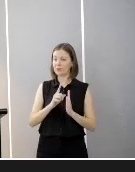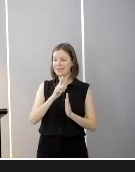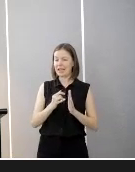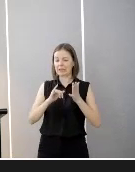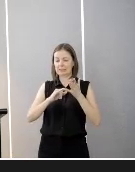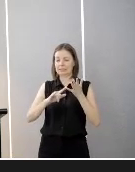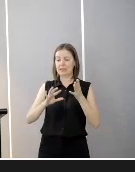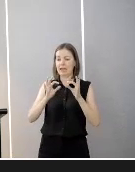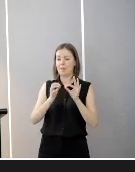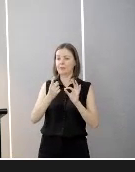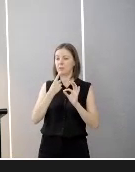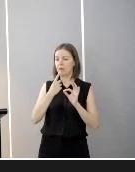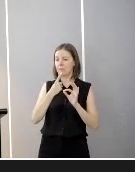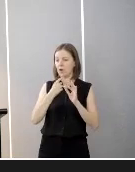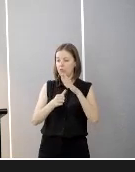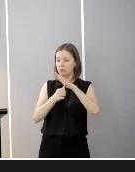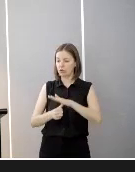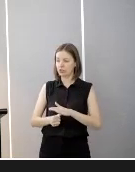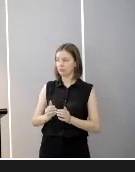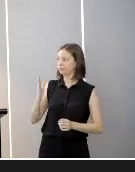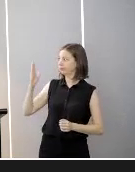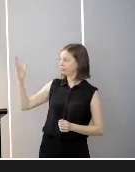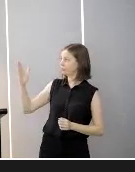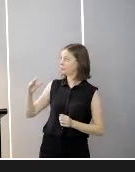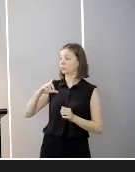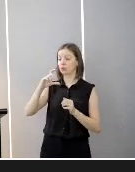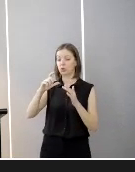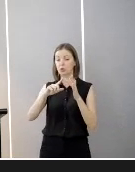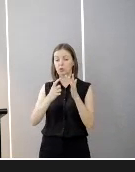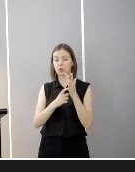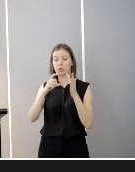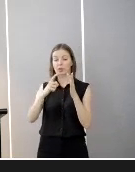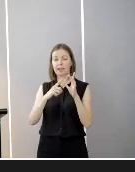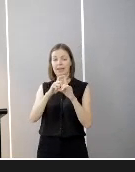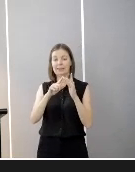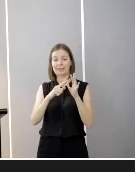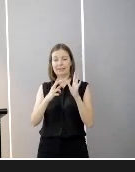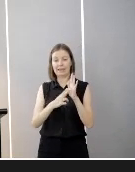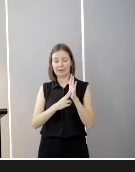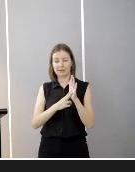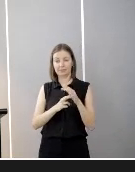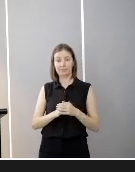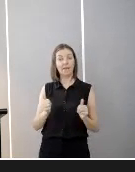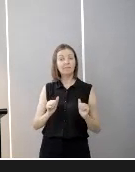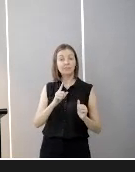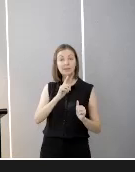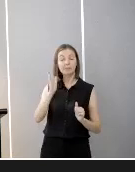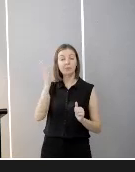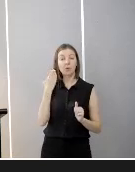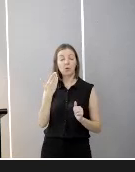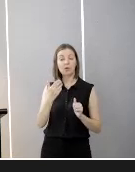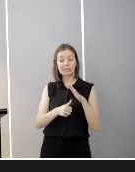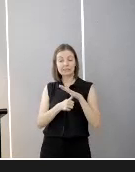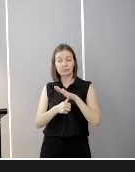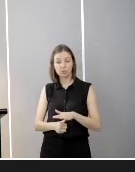depression, which we've referred to as circadian depression. So like I mentioned before, depression affects a whole bunch